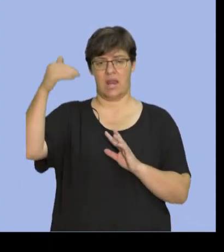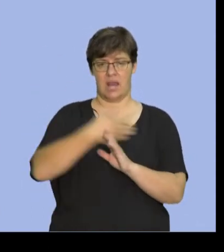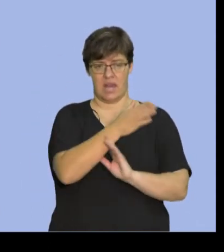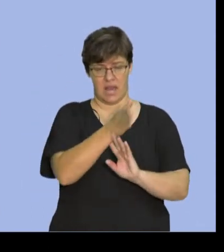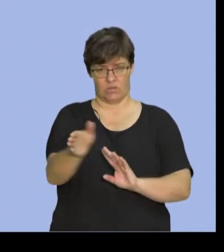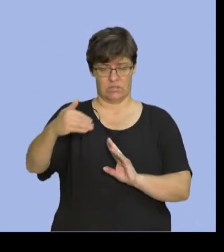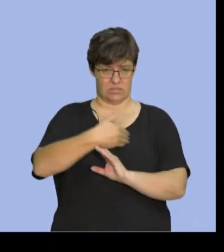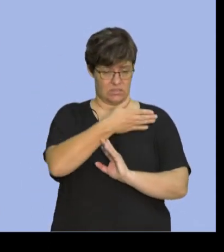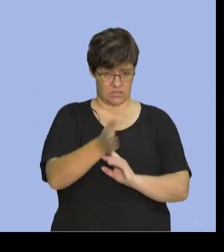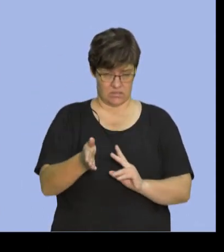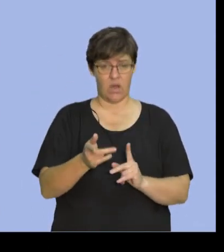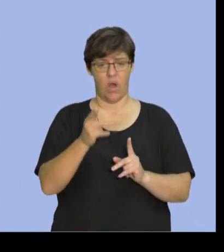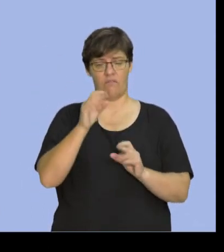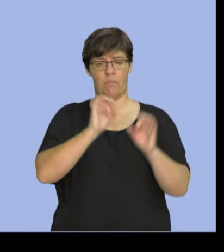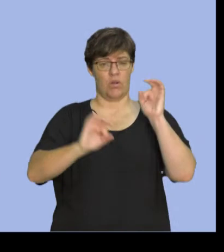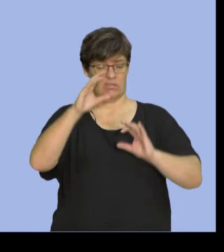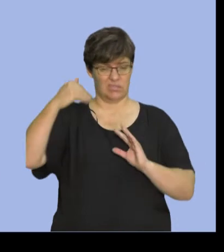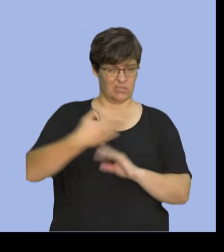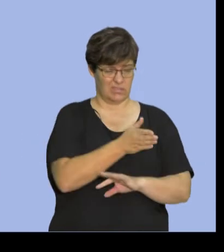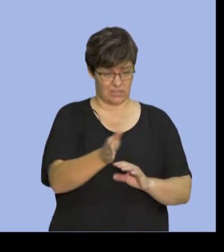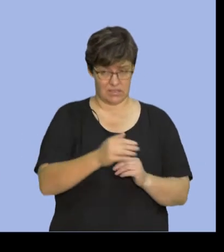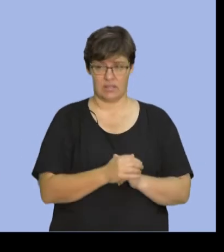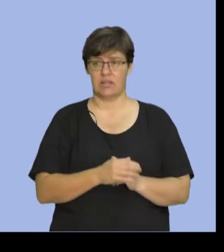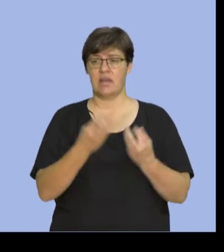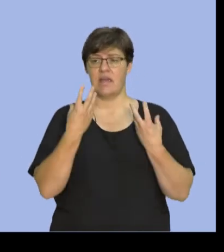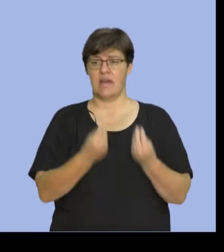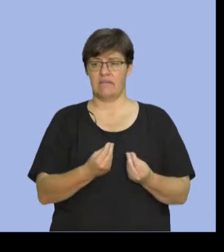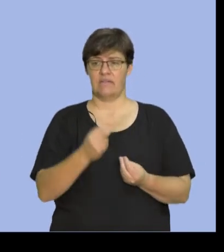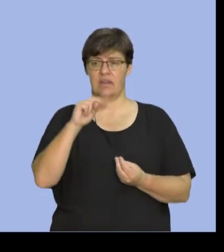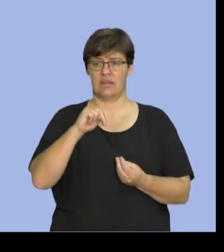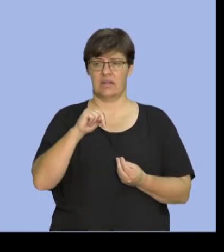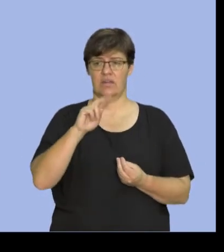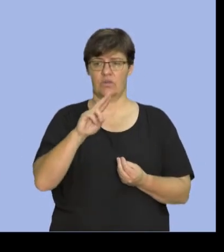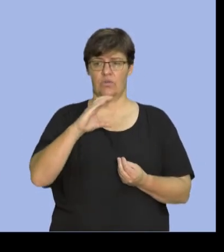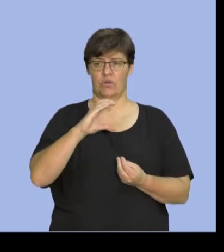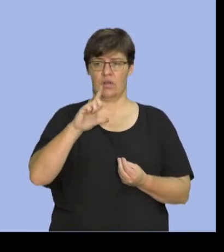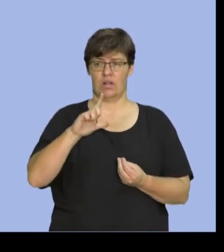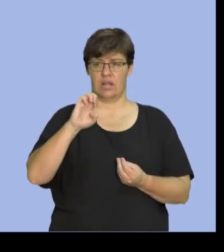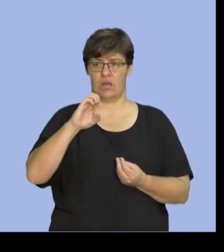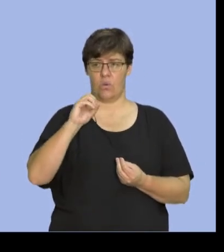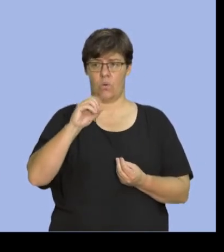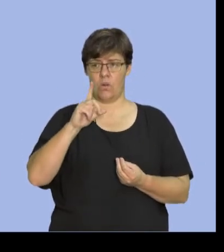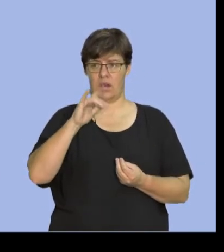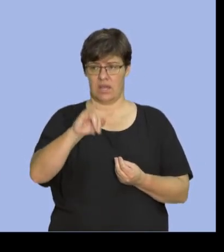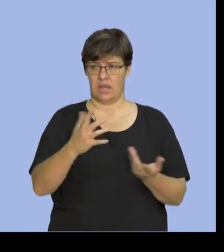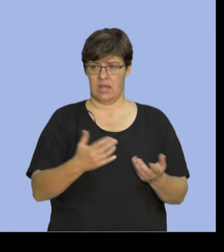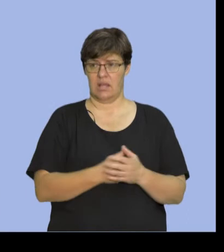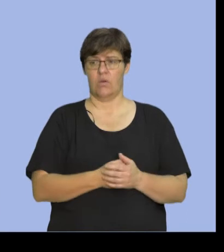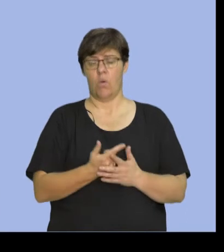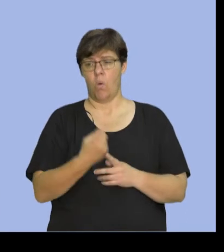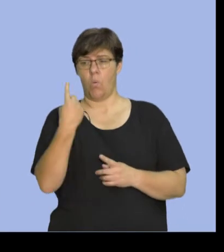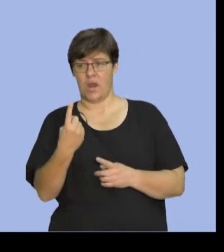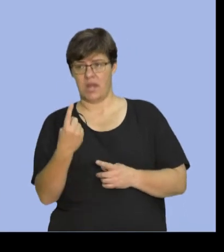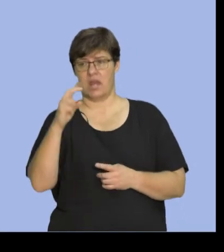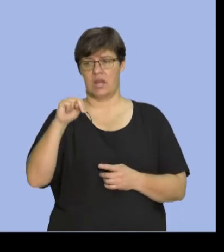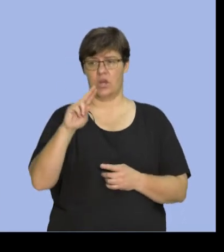a movement of molecules through them. It has a nucleoli or a nucleolus singular, which